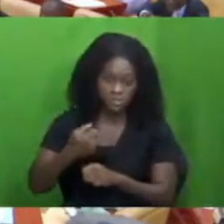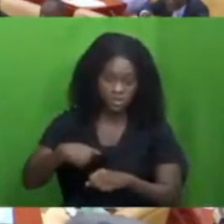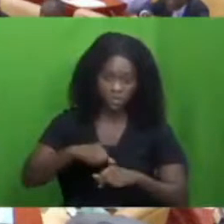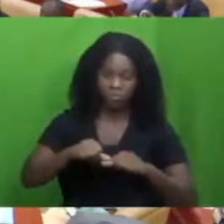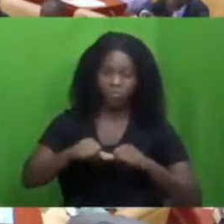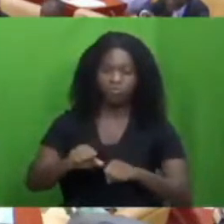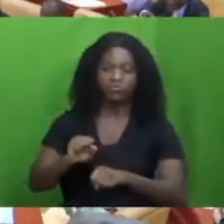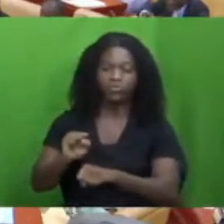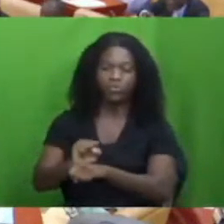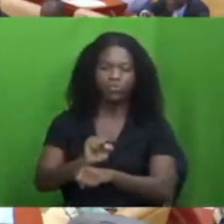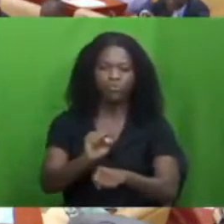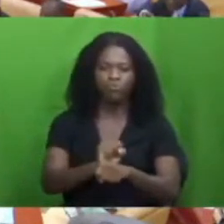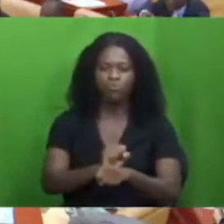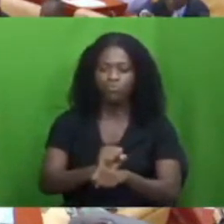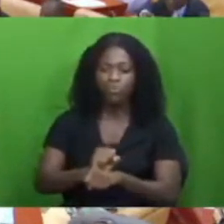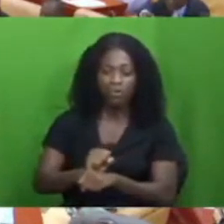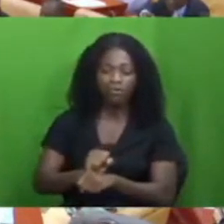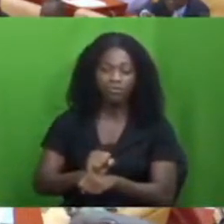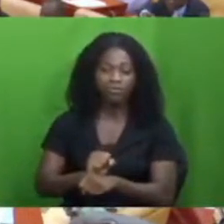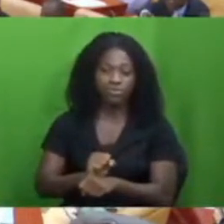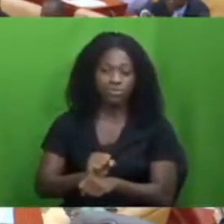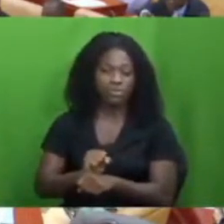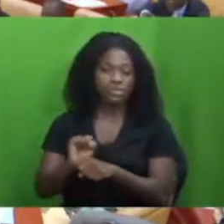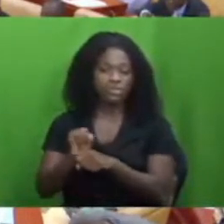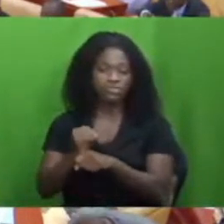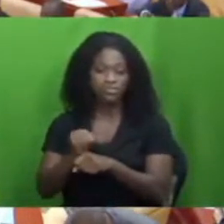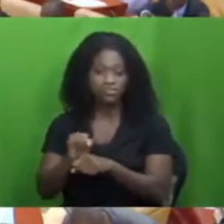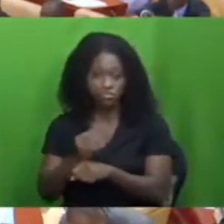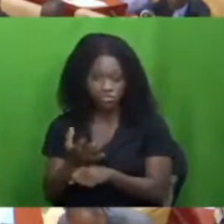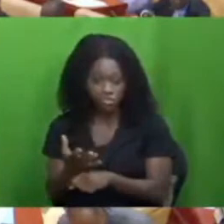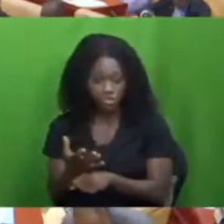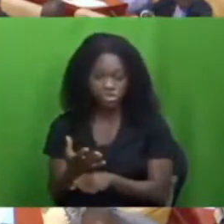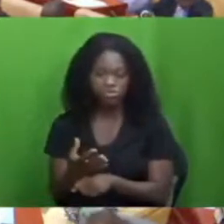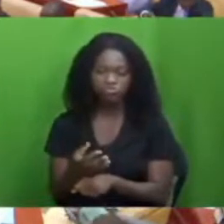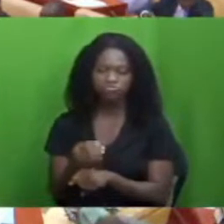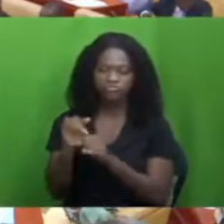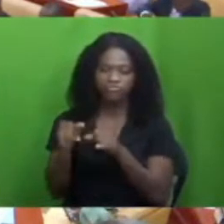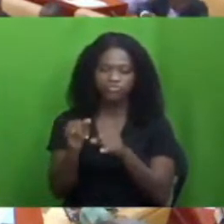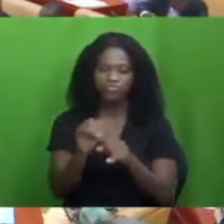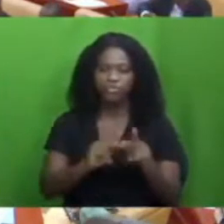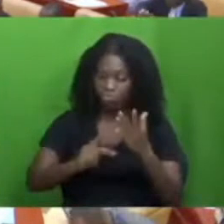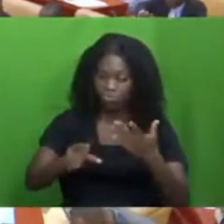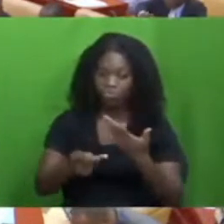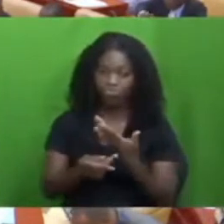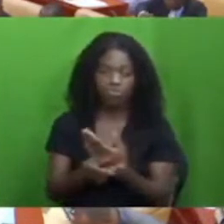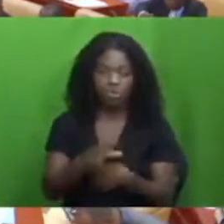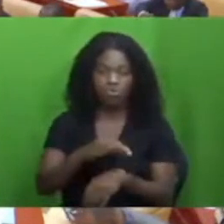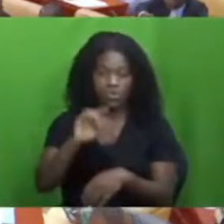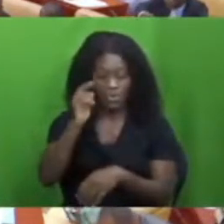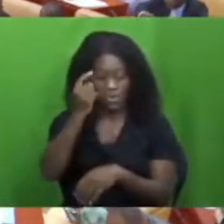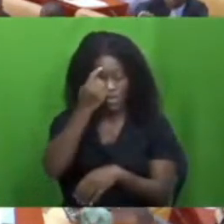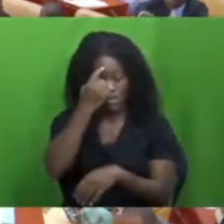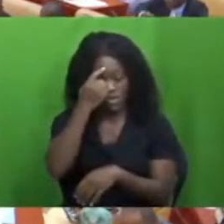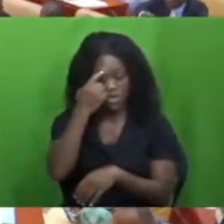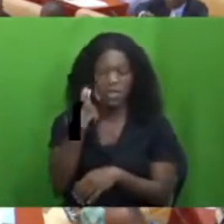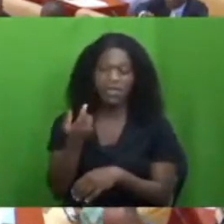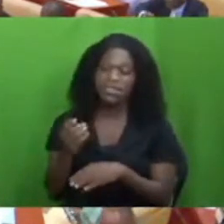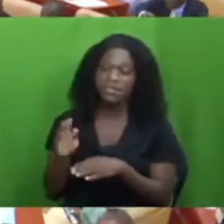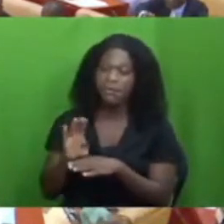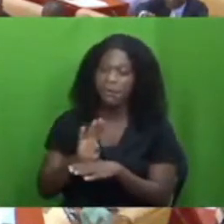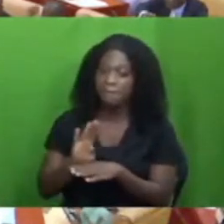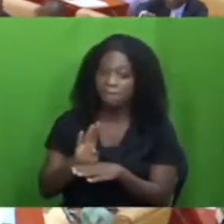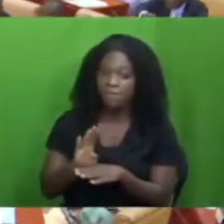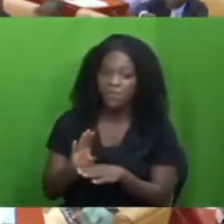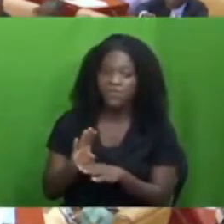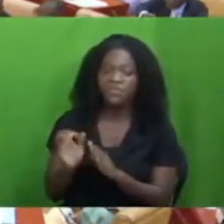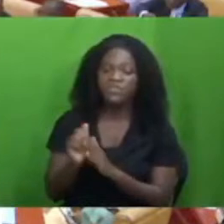work with participating financial institutions, National Entrepreneurship and Innovations Program, Enterprises Agency